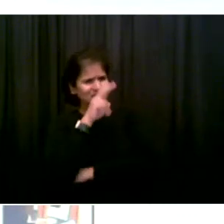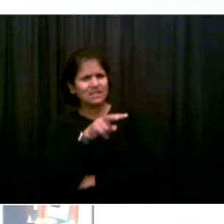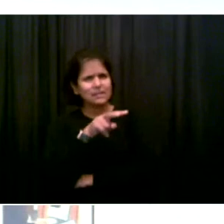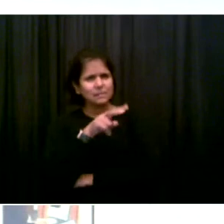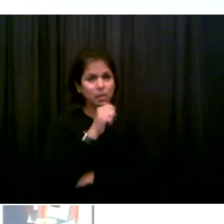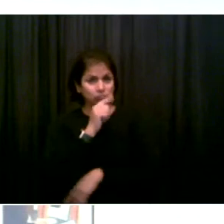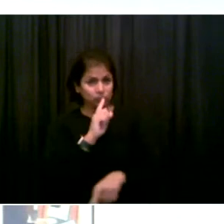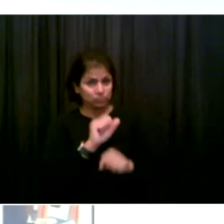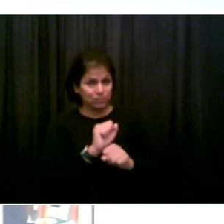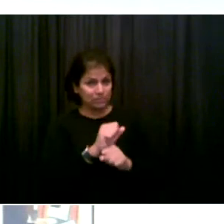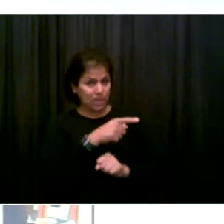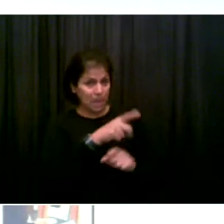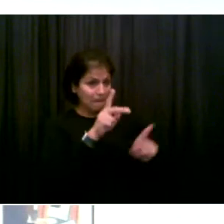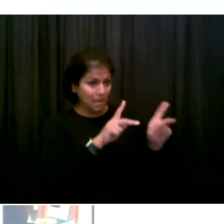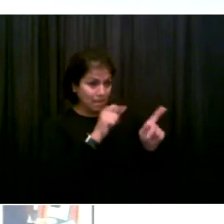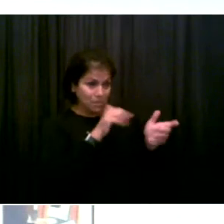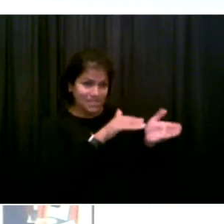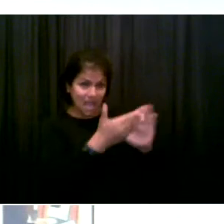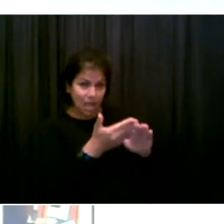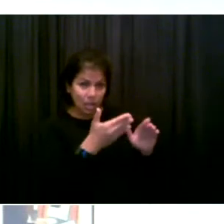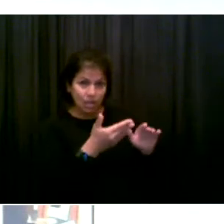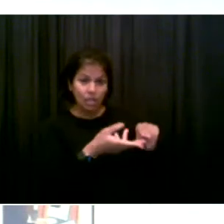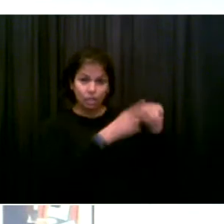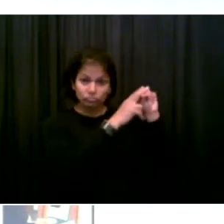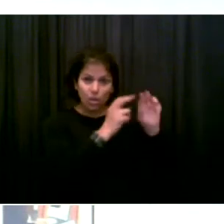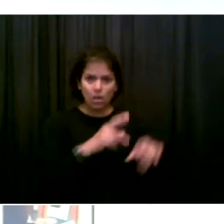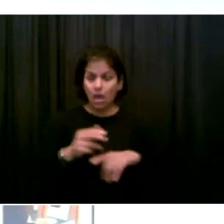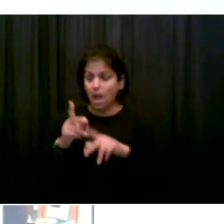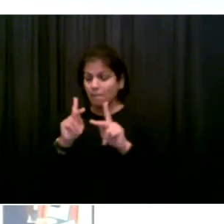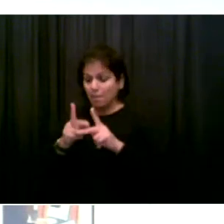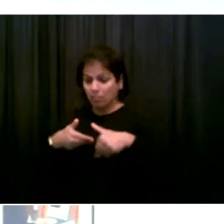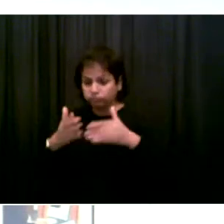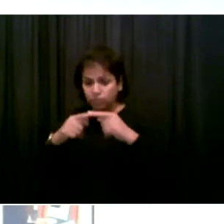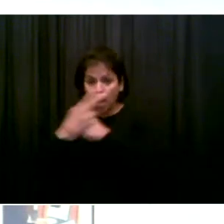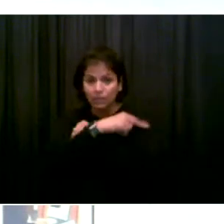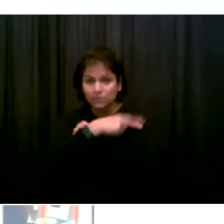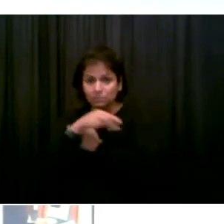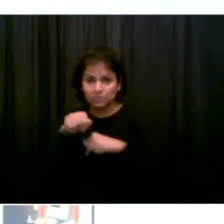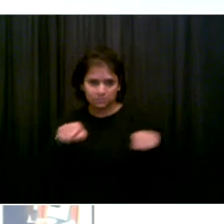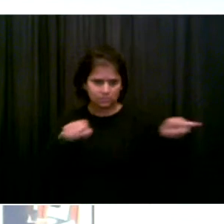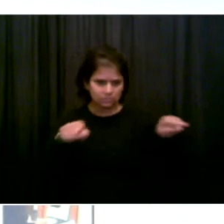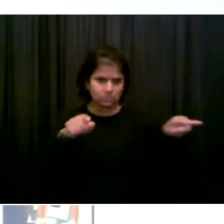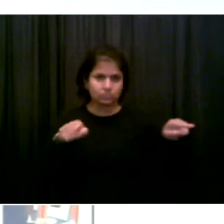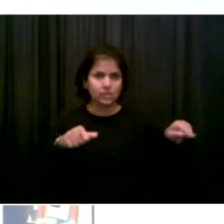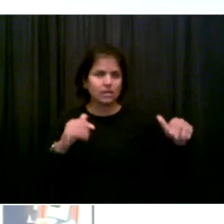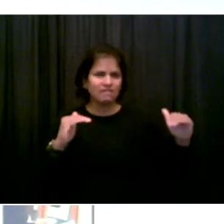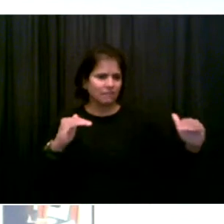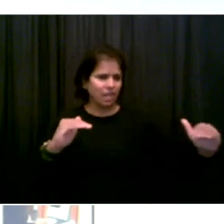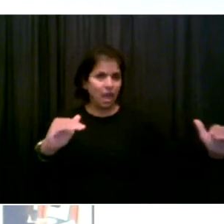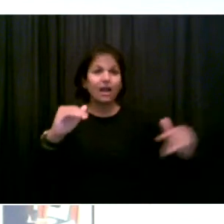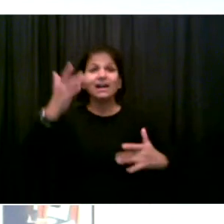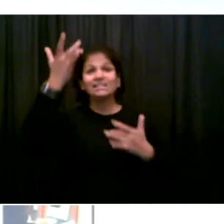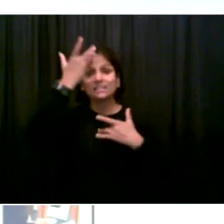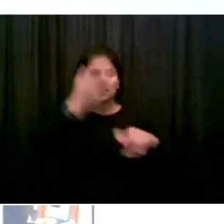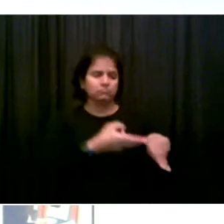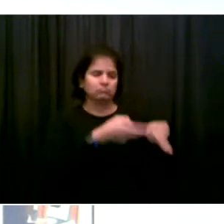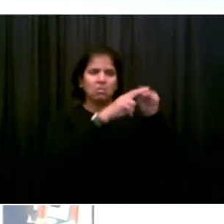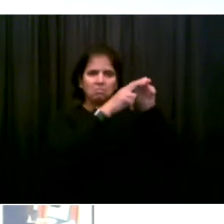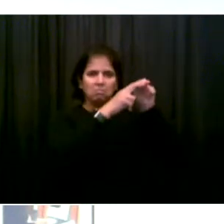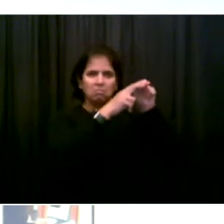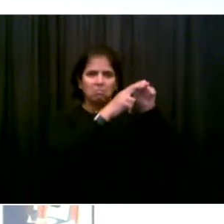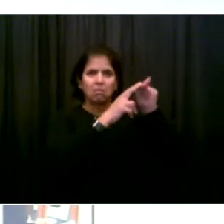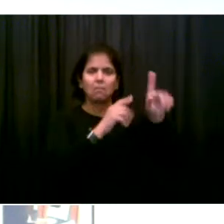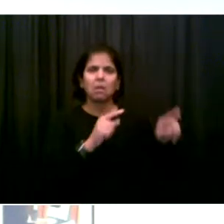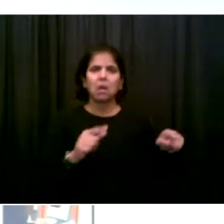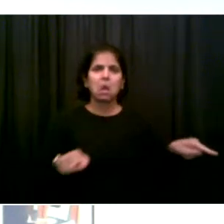particularly hospitalizations and deaths. We're not seeing that as yet, but we have to keep a close eye on it. But the important